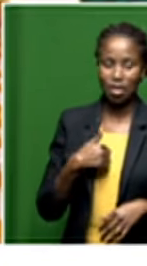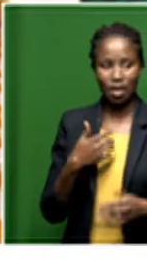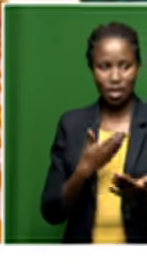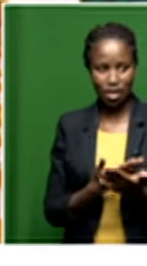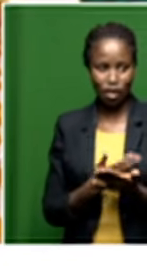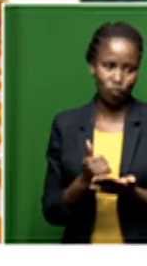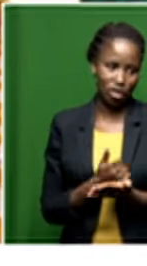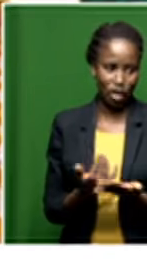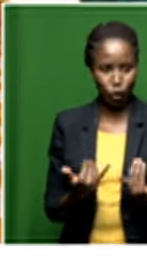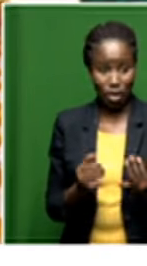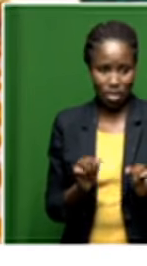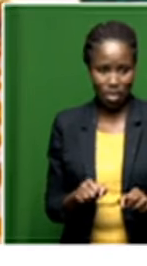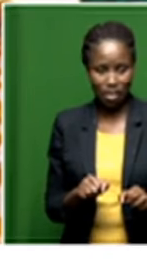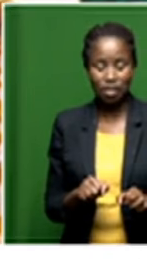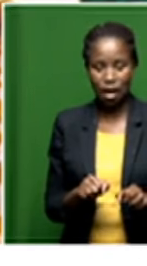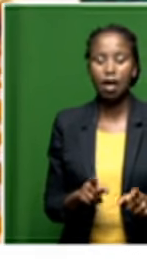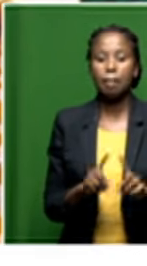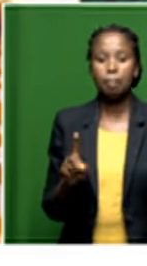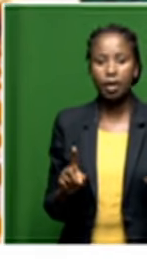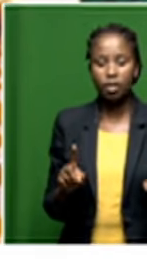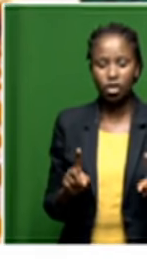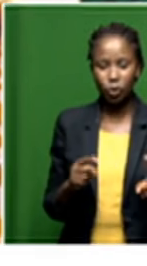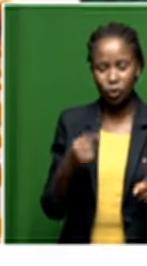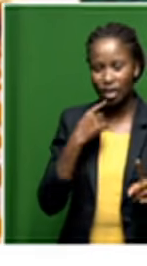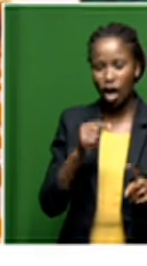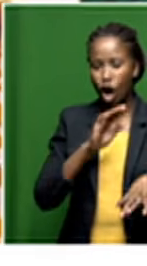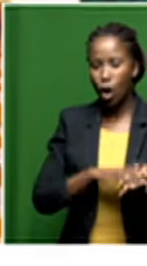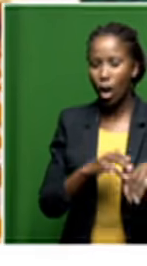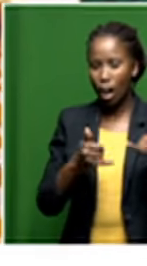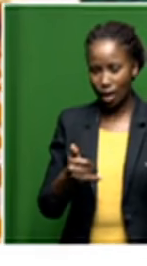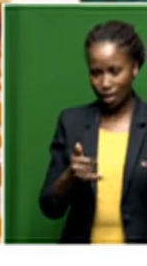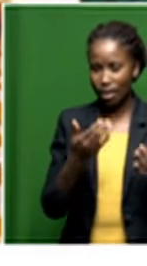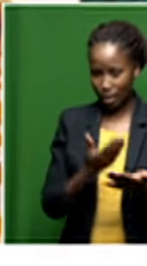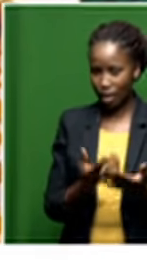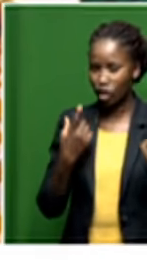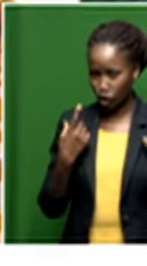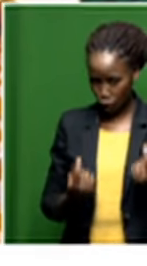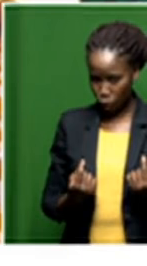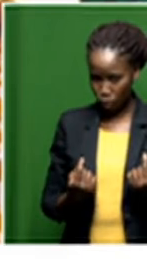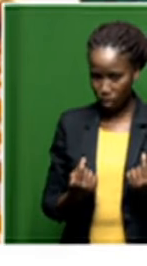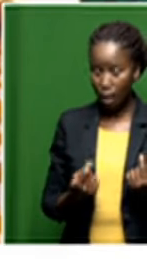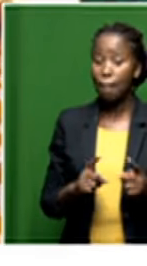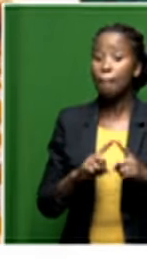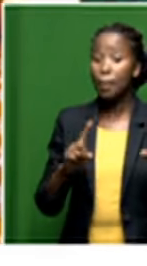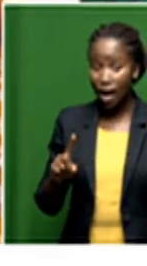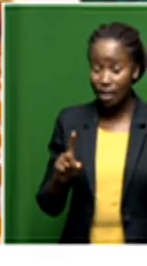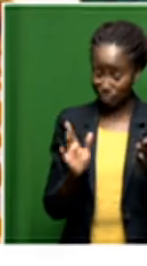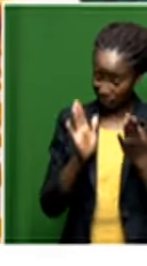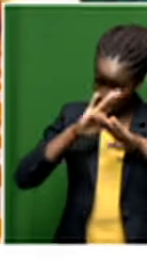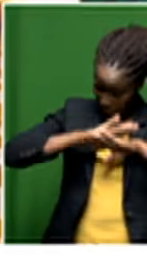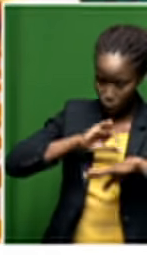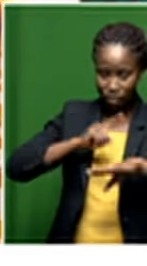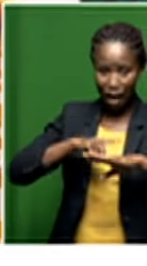register today. So as far as you know, online registration you can do, But come midnight, that's it. You will only